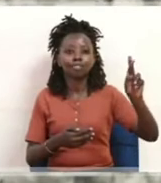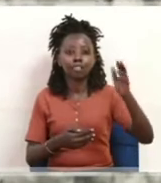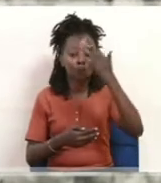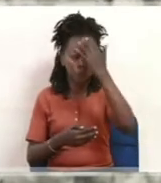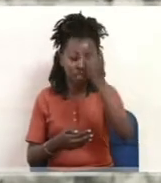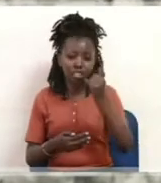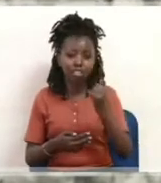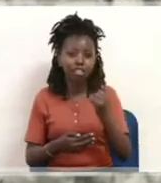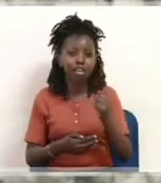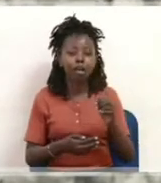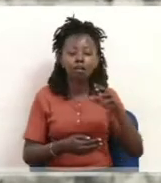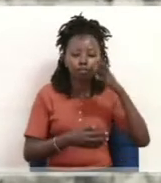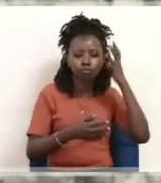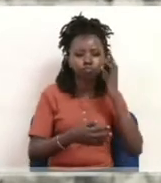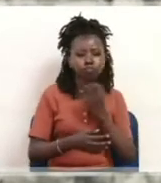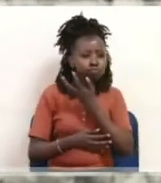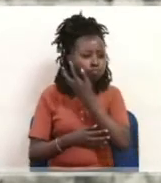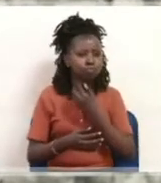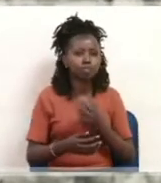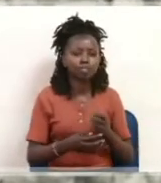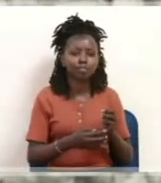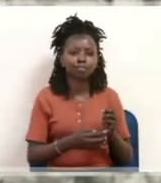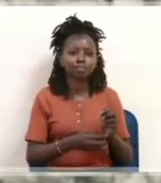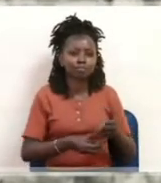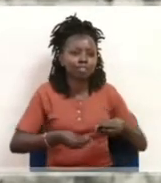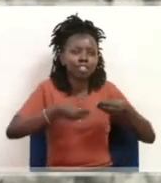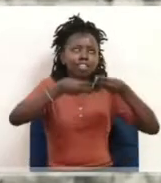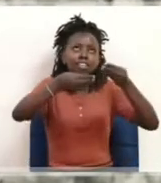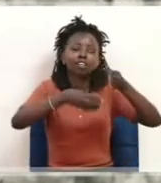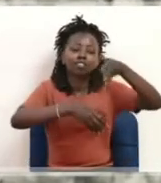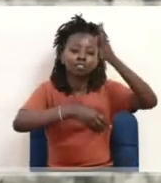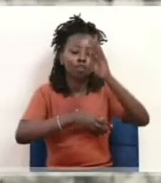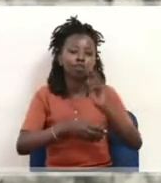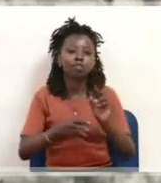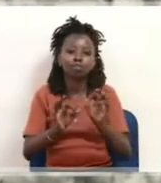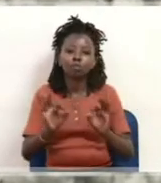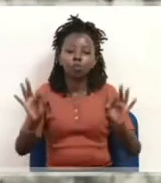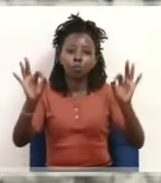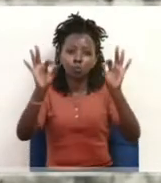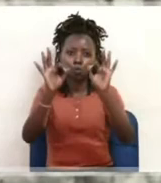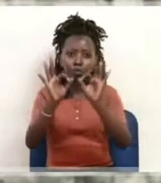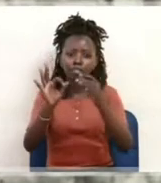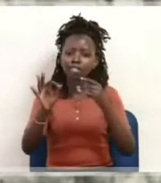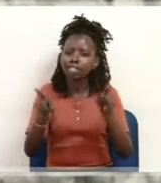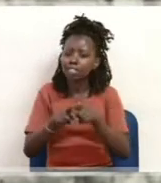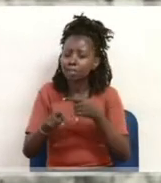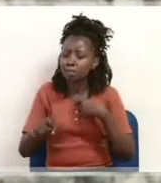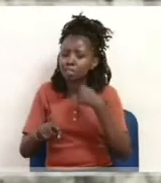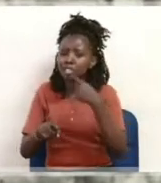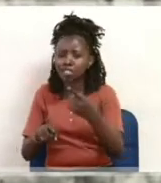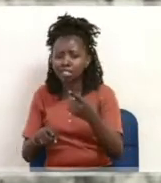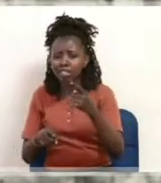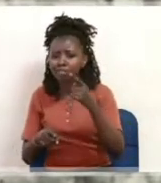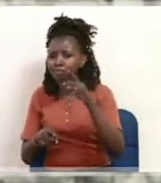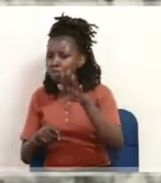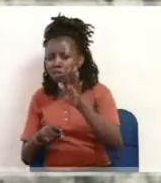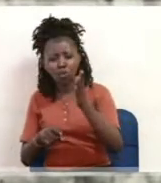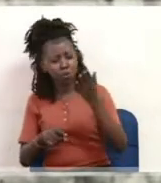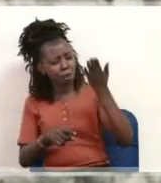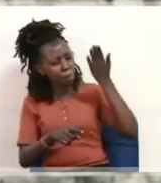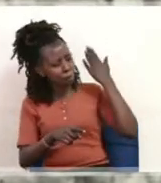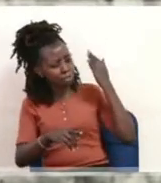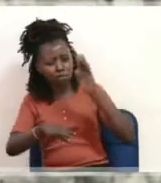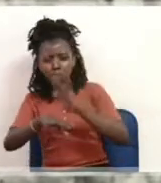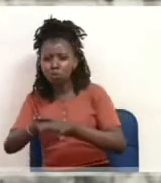more than anything else. I think that's what I'm saying to you. Your past, glorious or notorious,